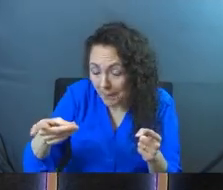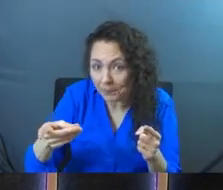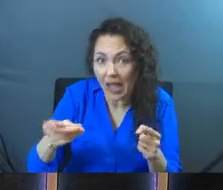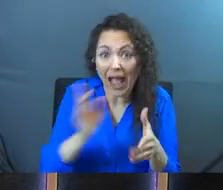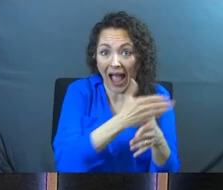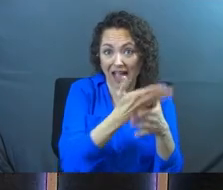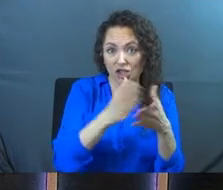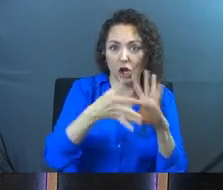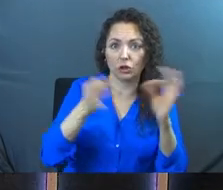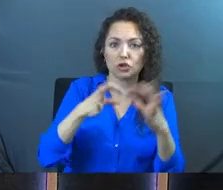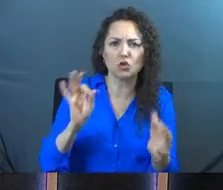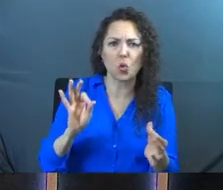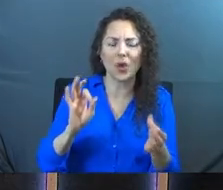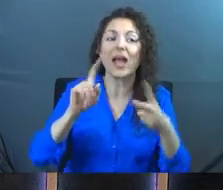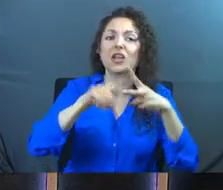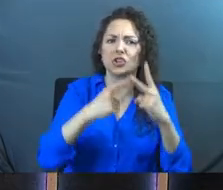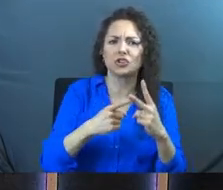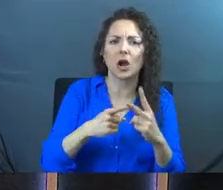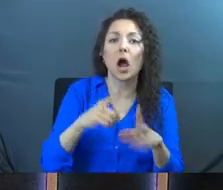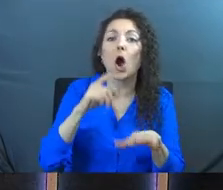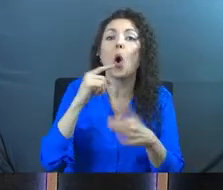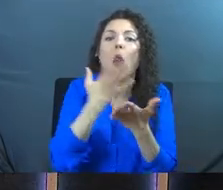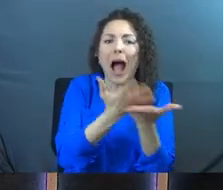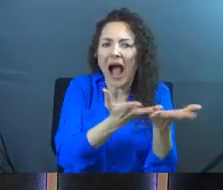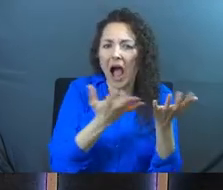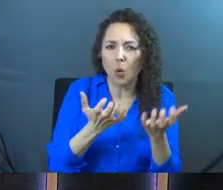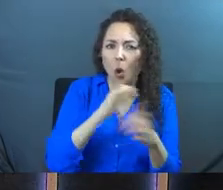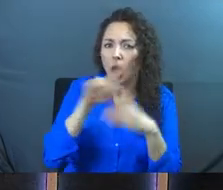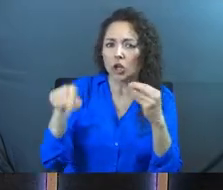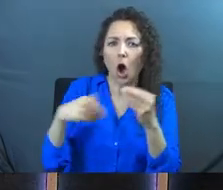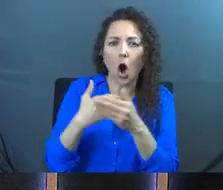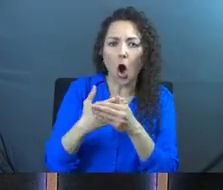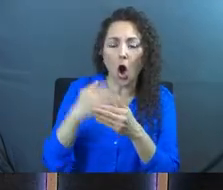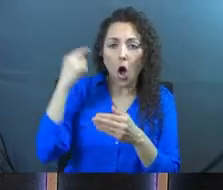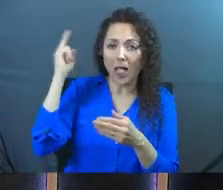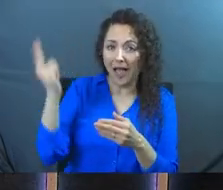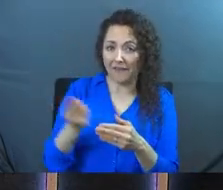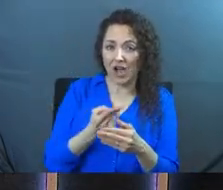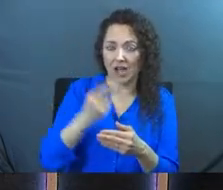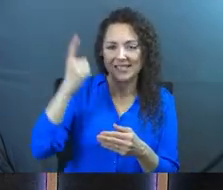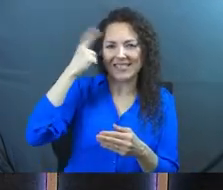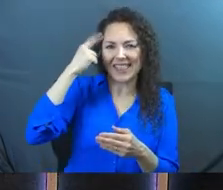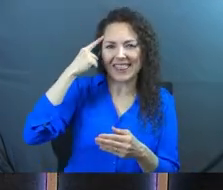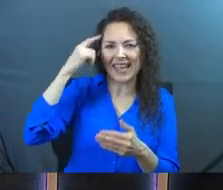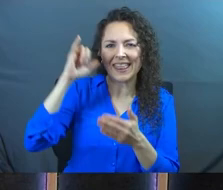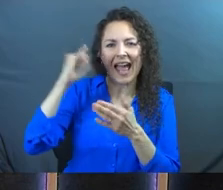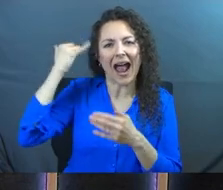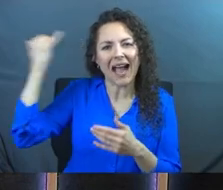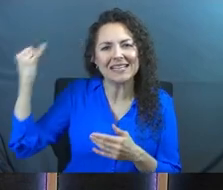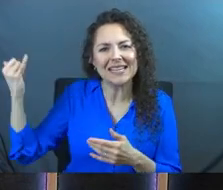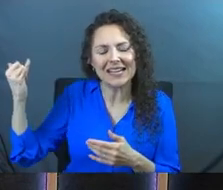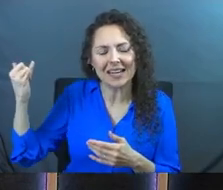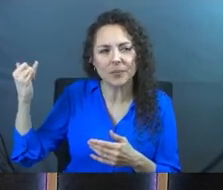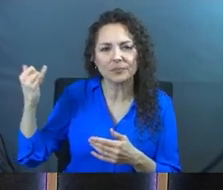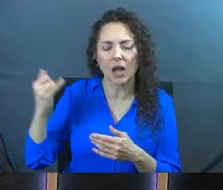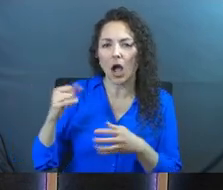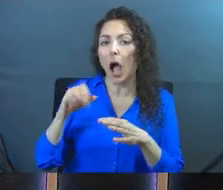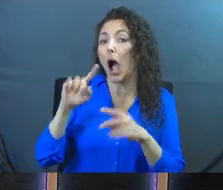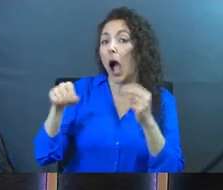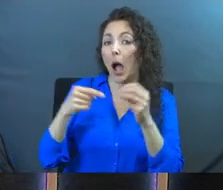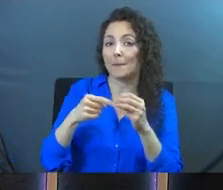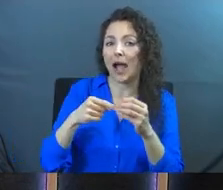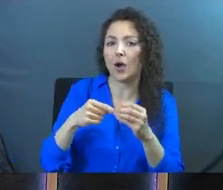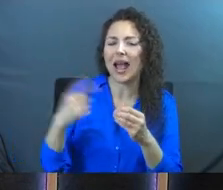to start off this morning because I want all of us to be in that headspace and think about that idea of finding something incredibly important and